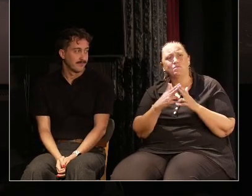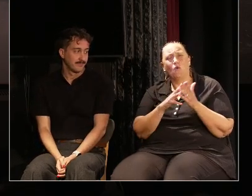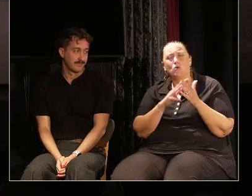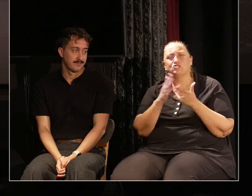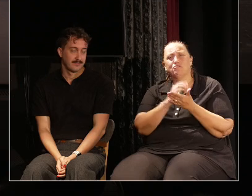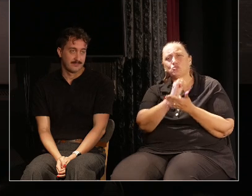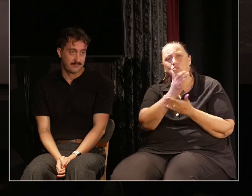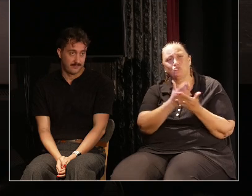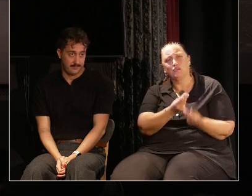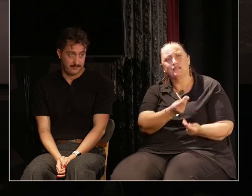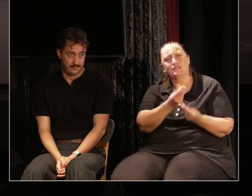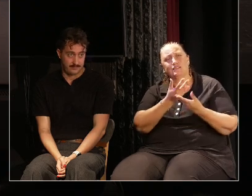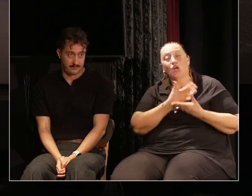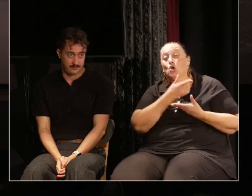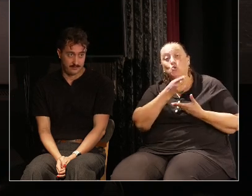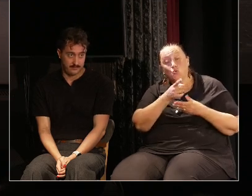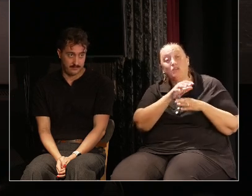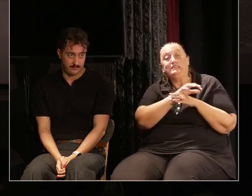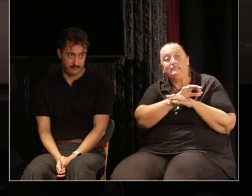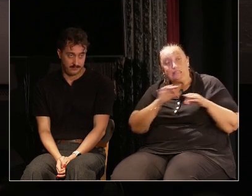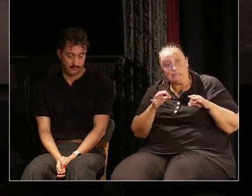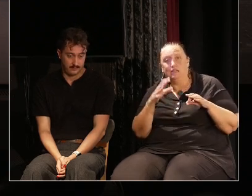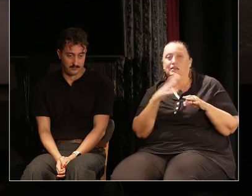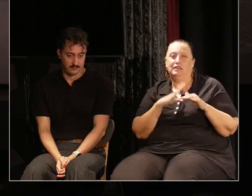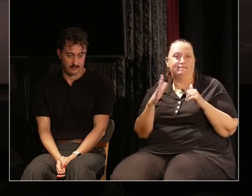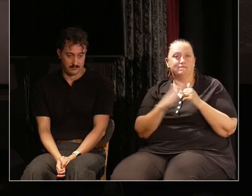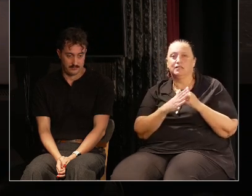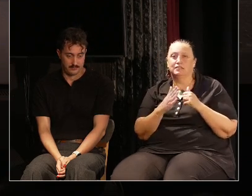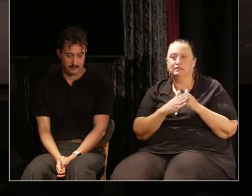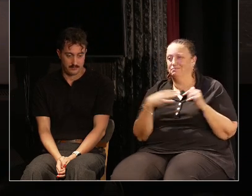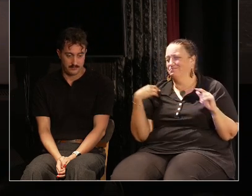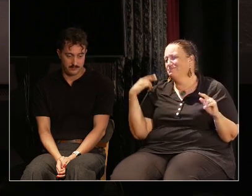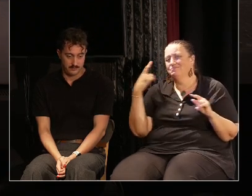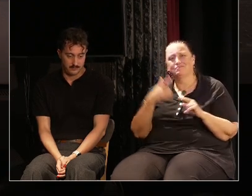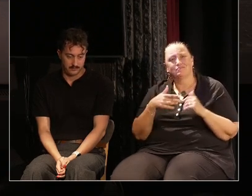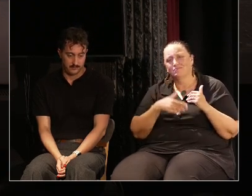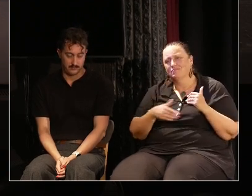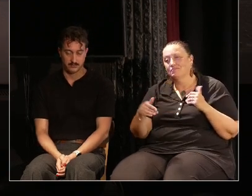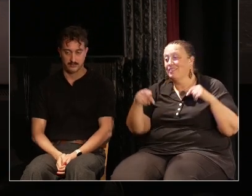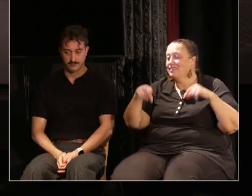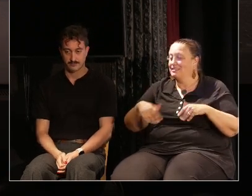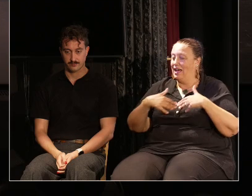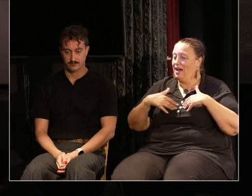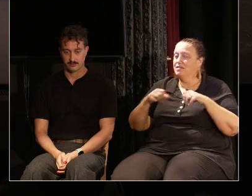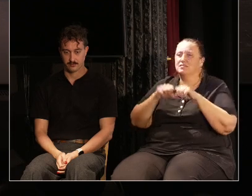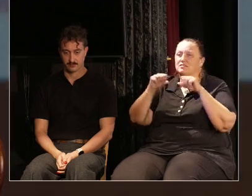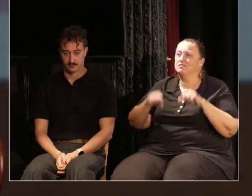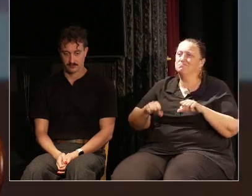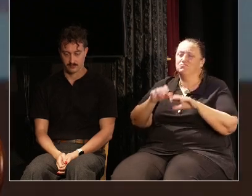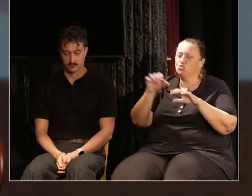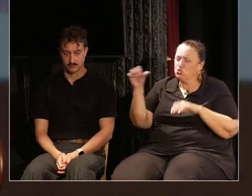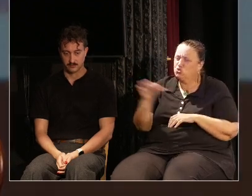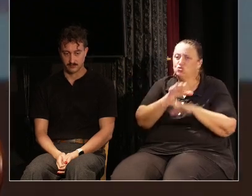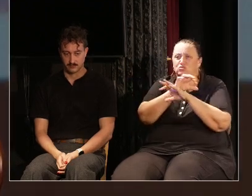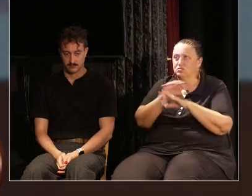right, you didn't need fixing. And it is important that our health system is one that does not discriminate against people and that